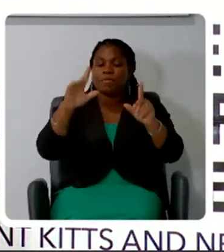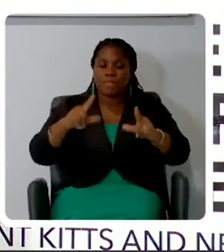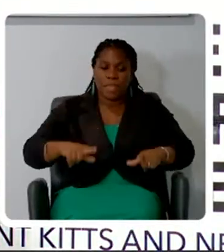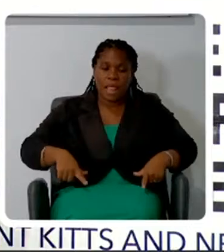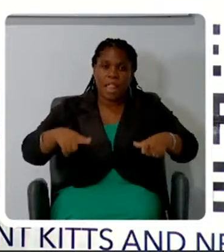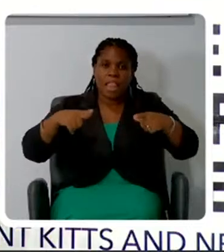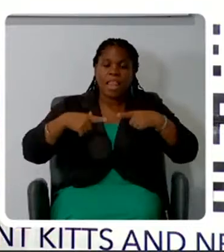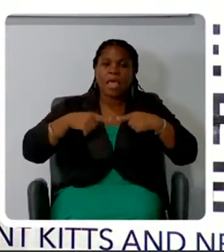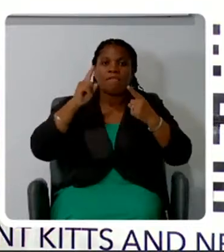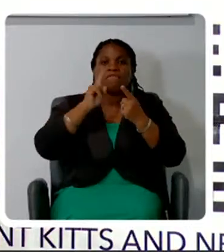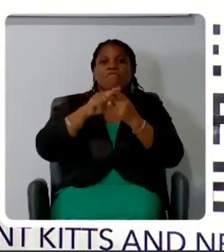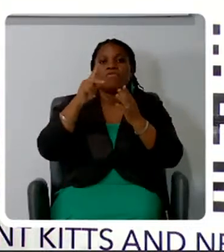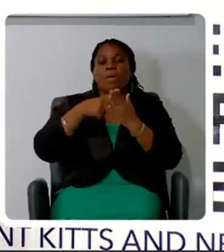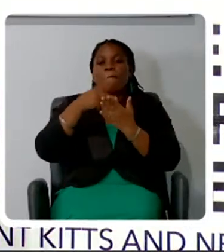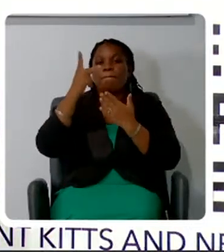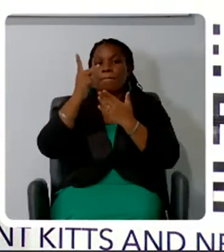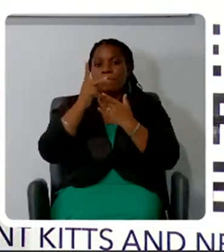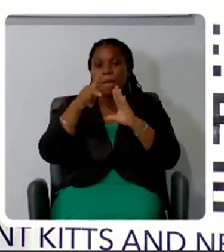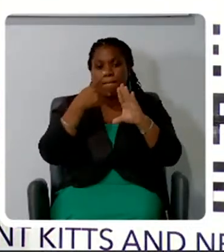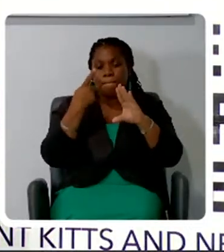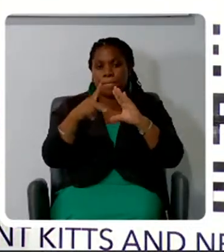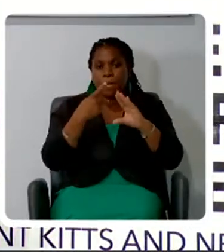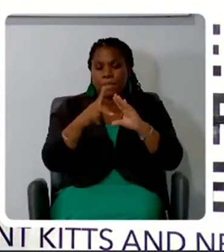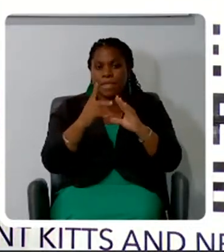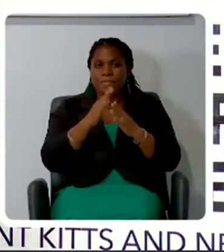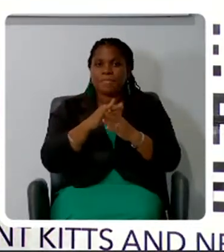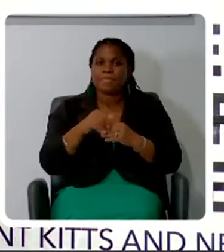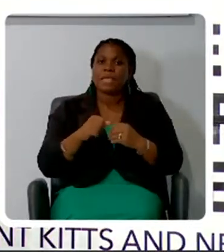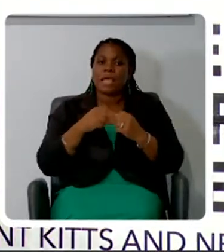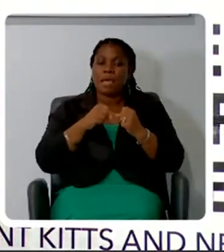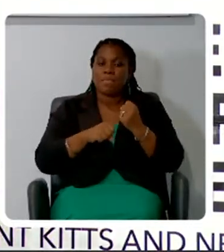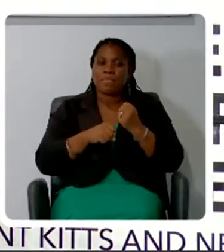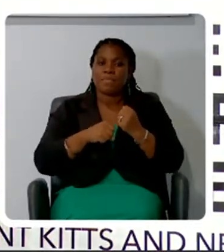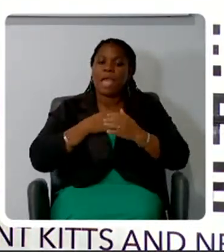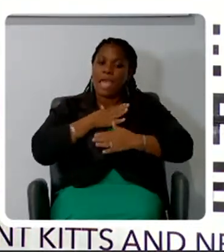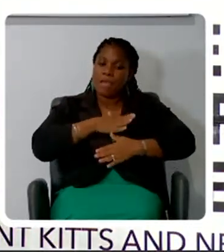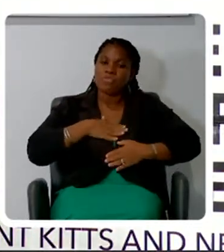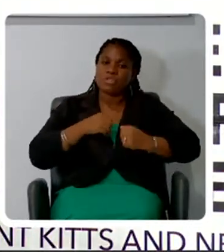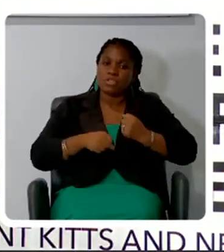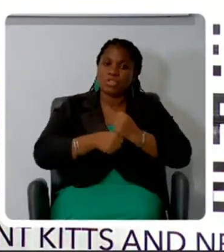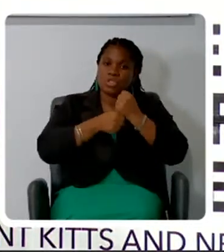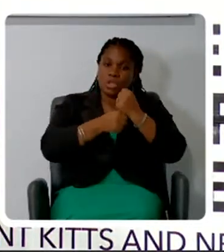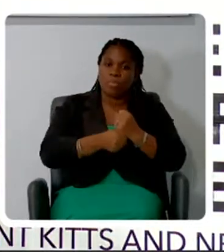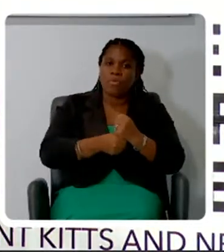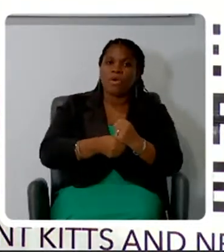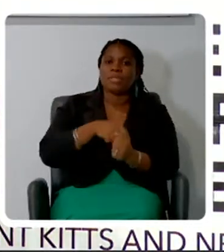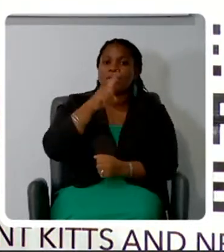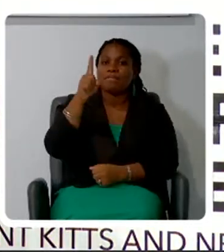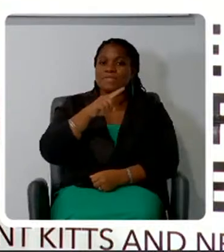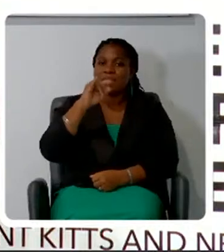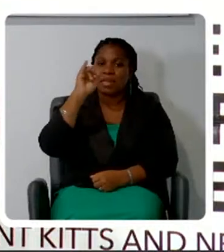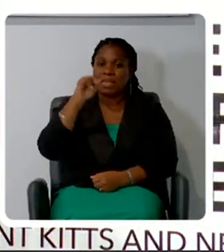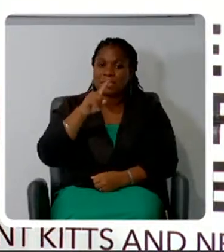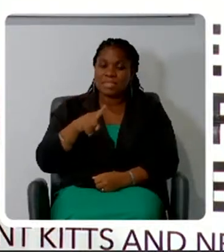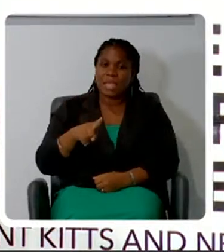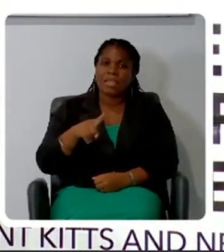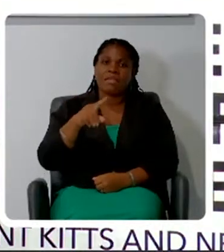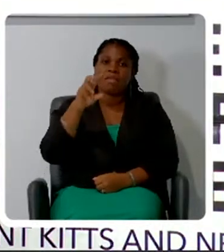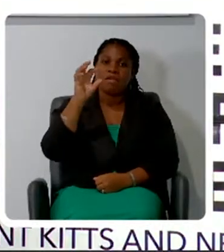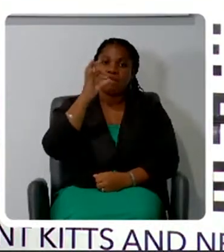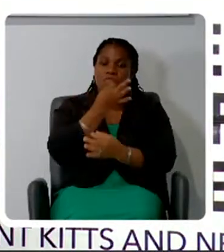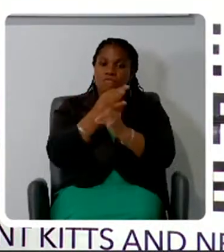in the diaspora. We appreciate the support of ZIZ Broadcasting Corporation, Freedom FM, Vaughan Radio, Win